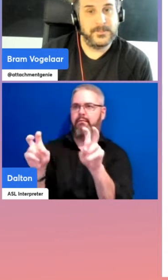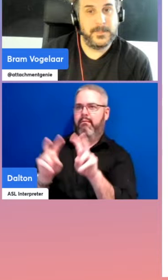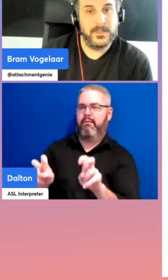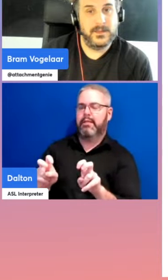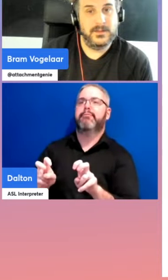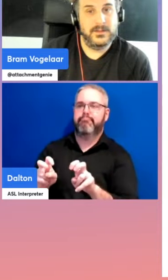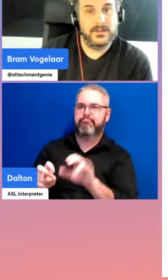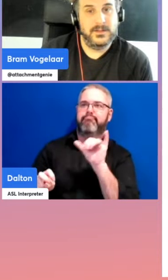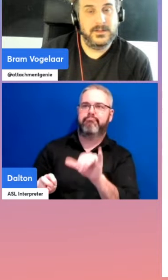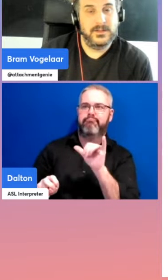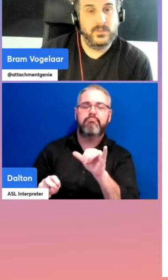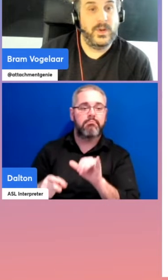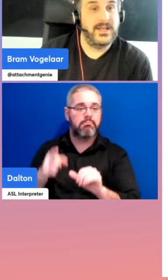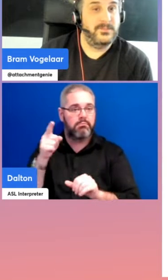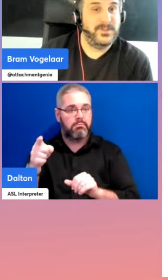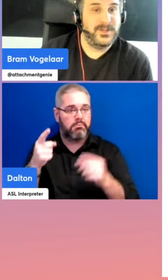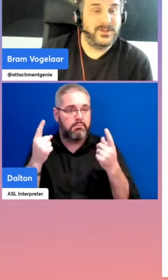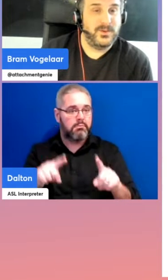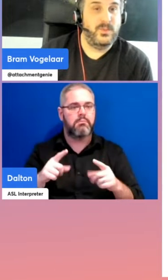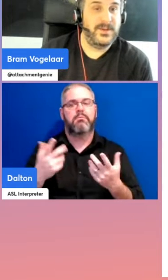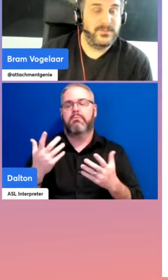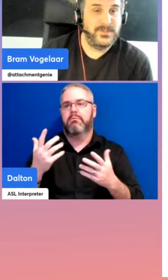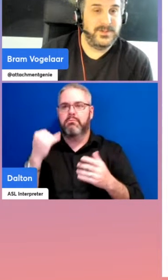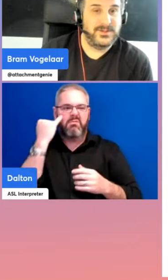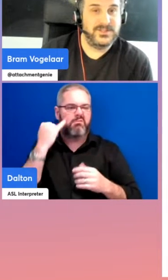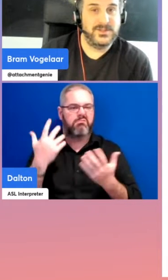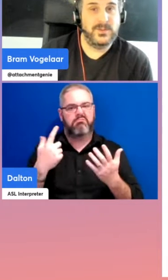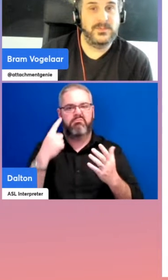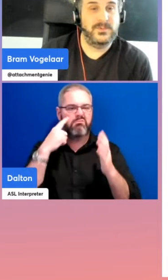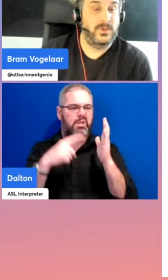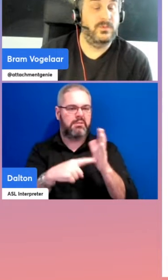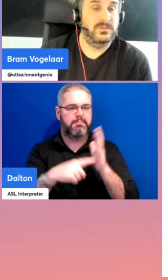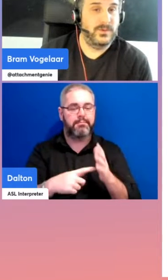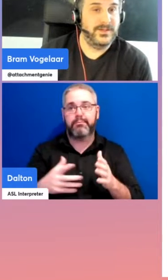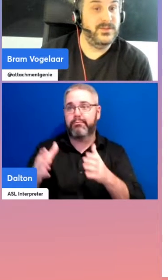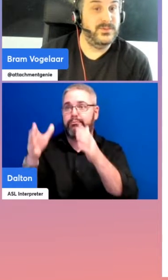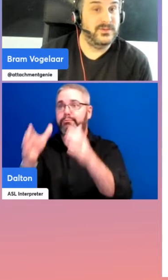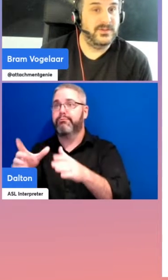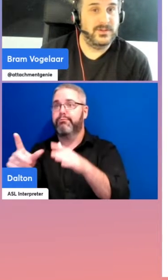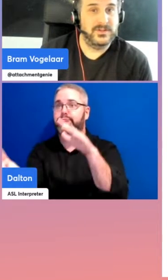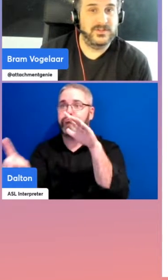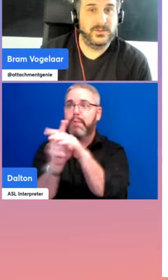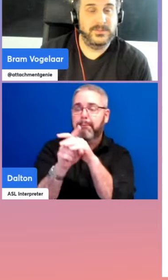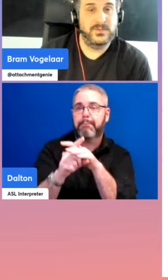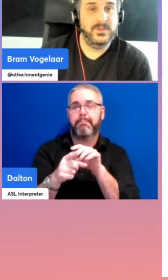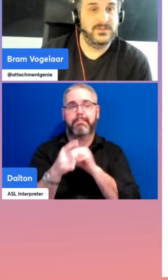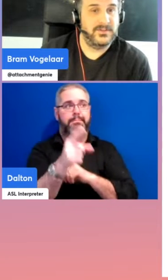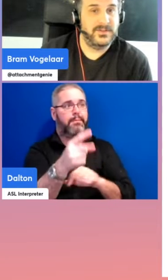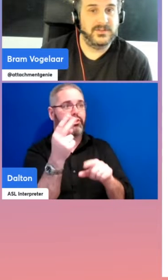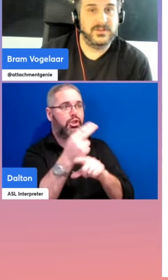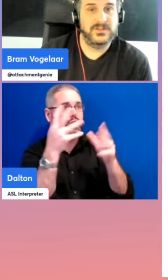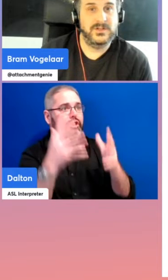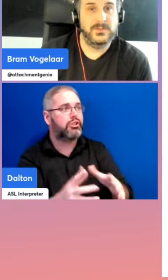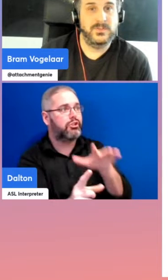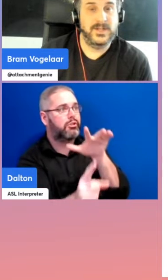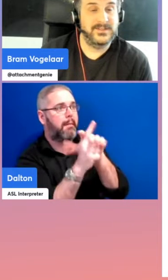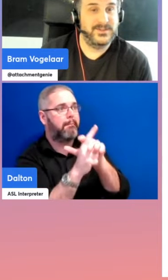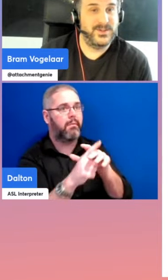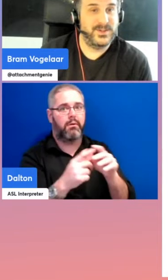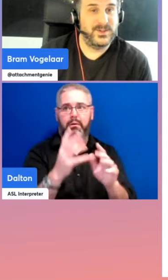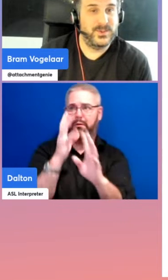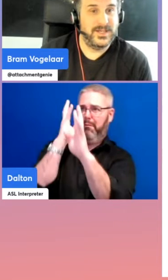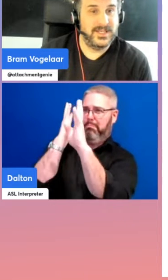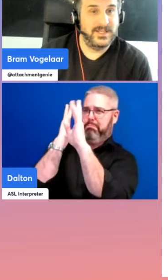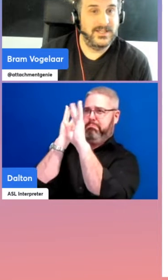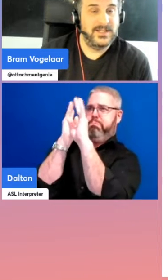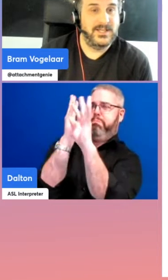um, when people are going to show up, well, when users are going to show up, when traffic is going to show up, when it's